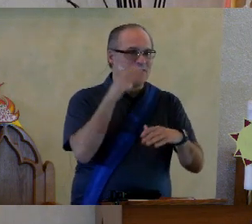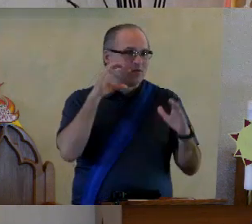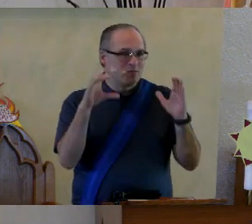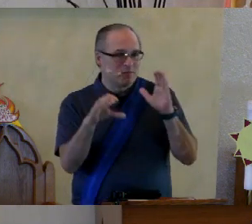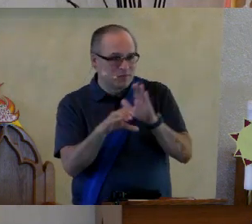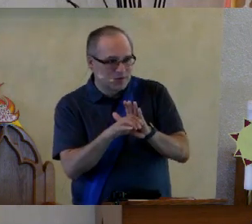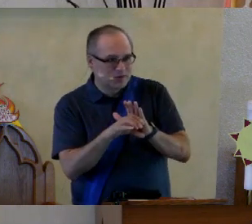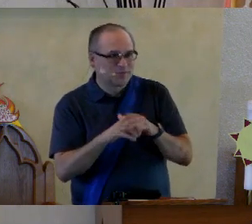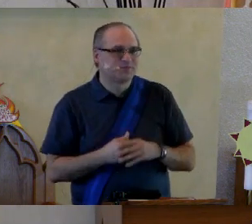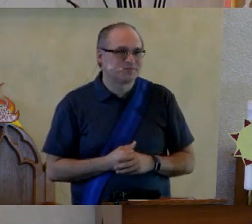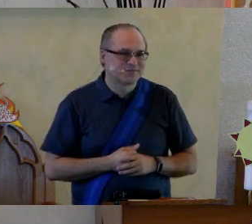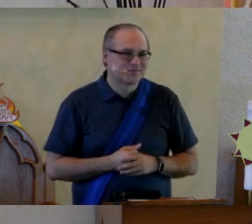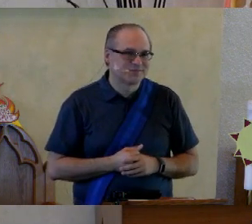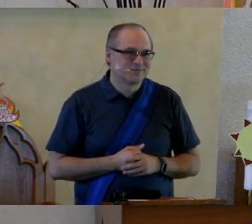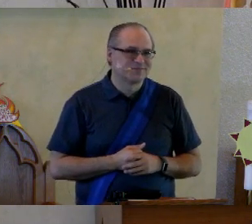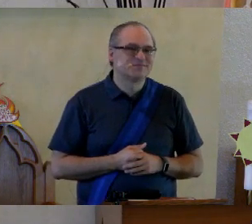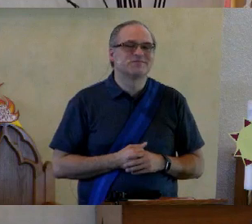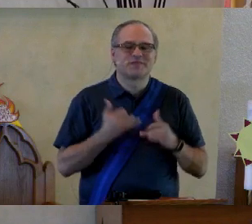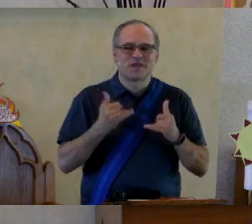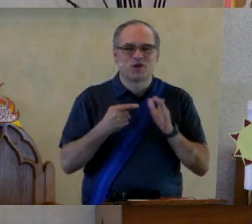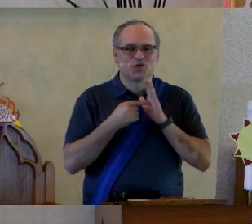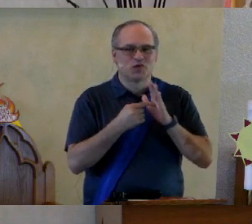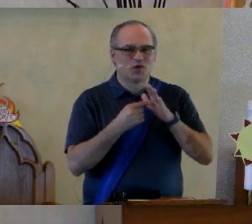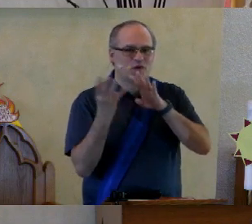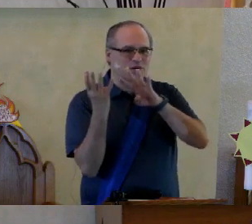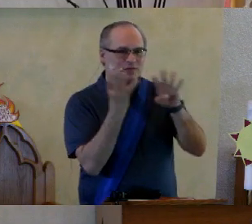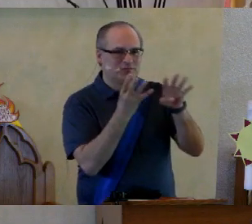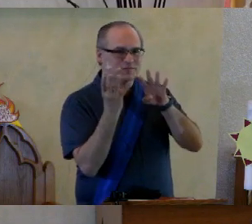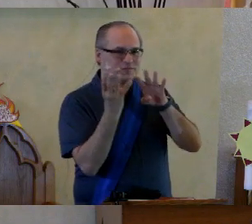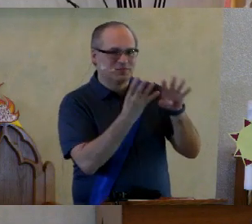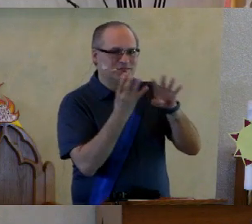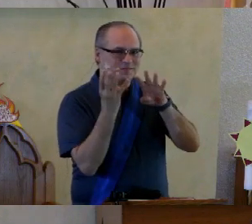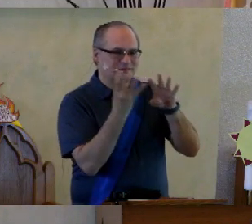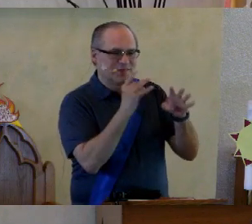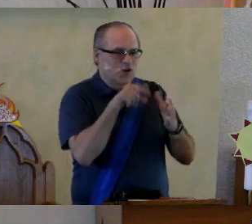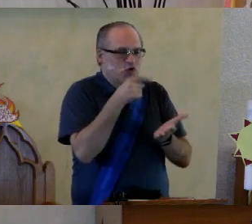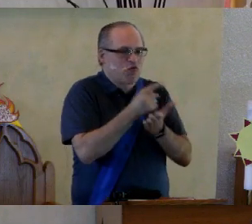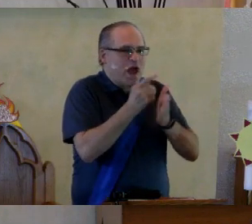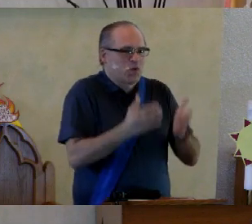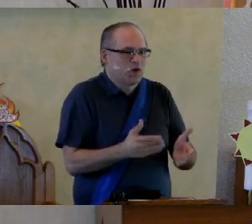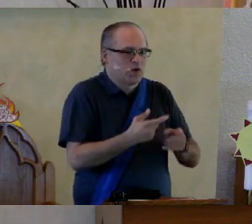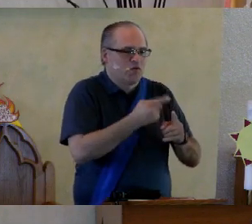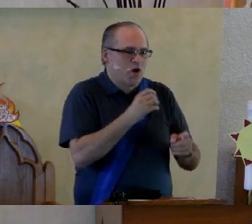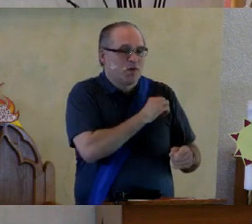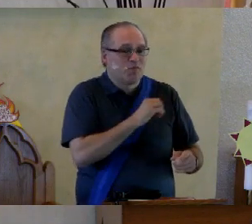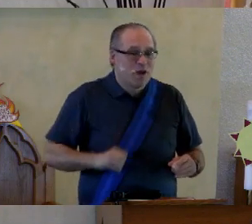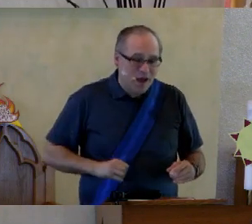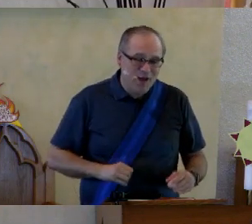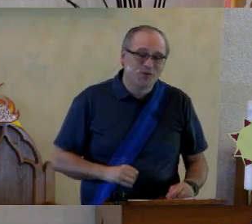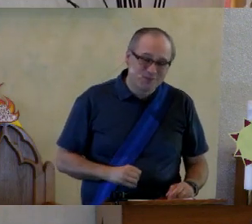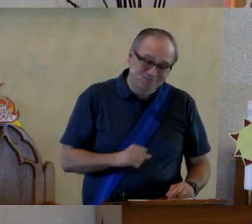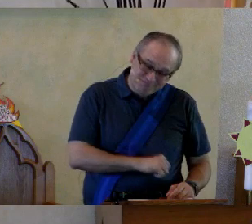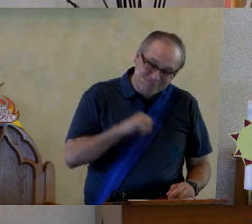And we'll enjoy now a slideshow of the graduates of Emmanuel. We're proud of you.